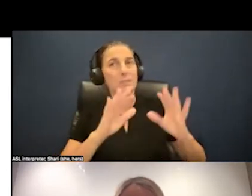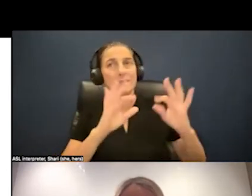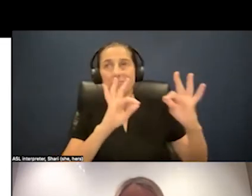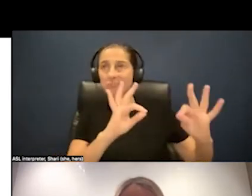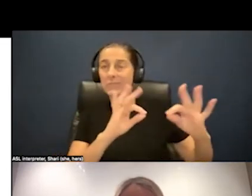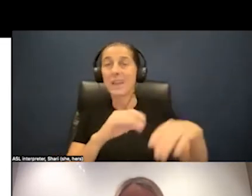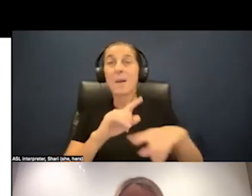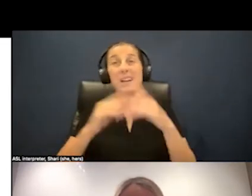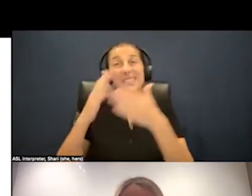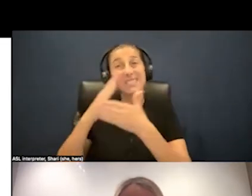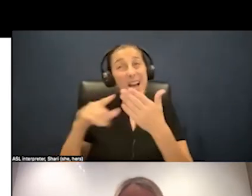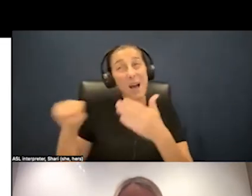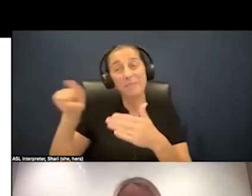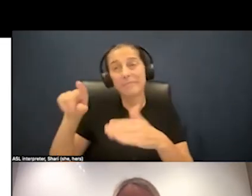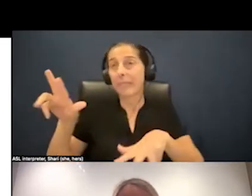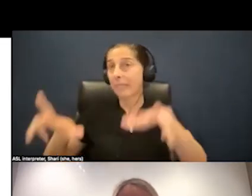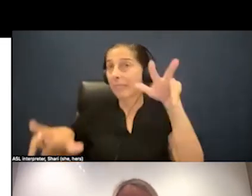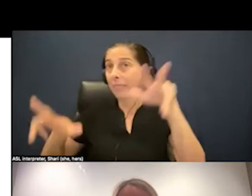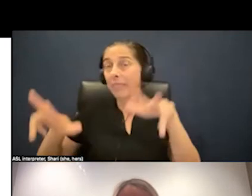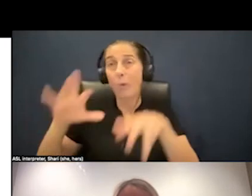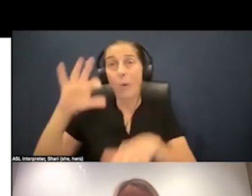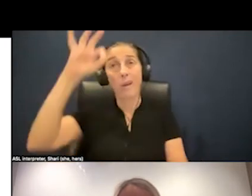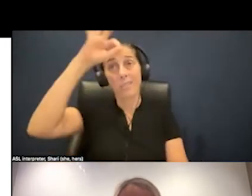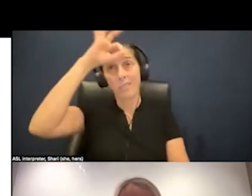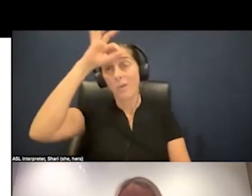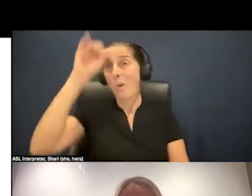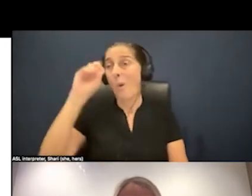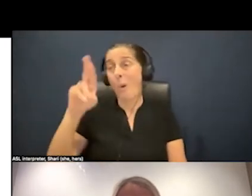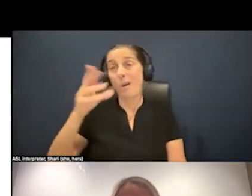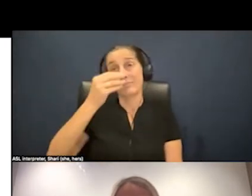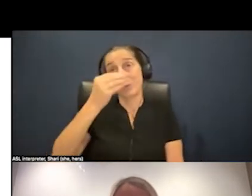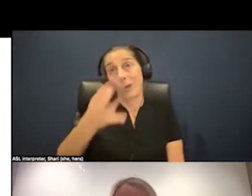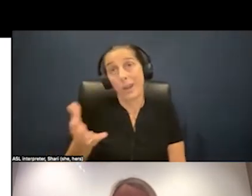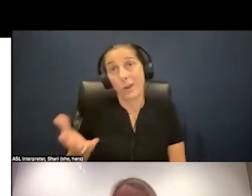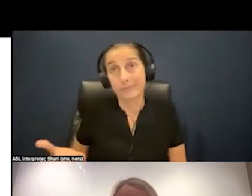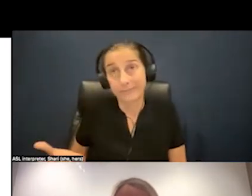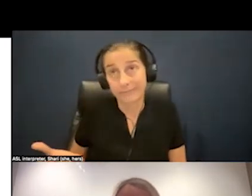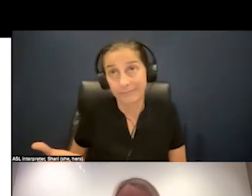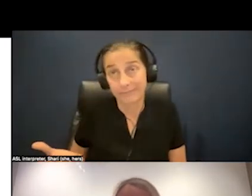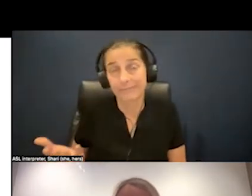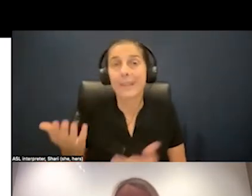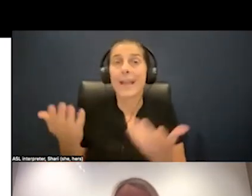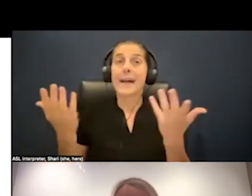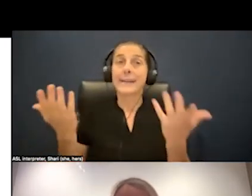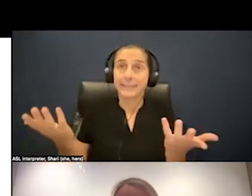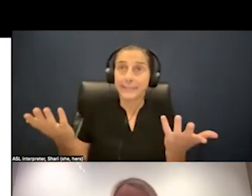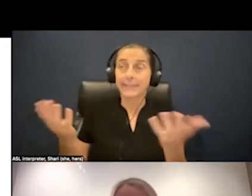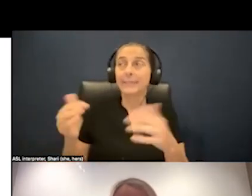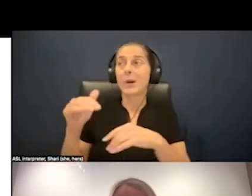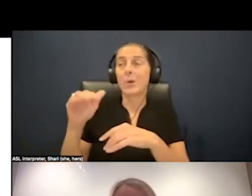or may not even have the desire to get that far. So what happens next?